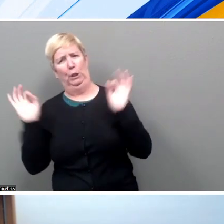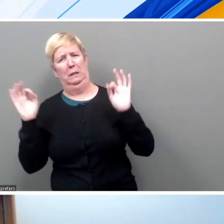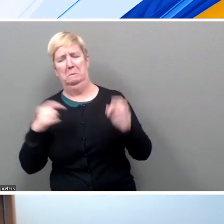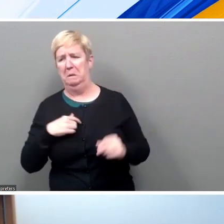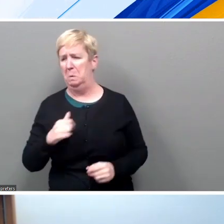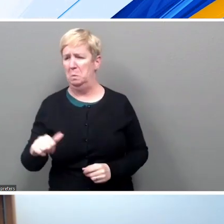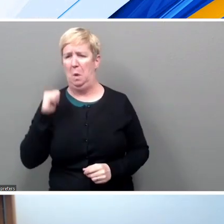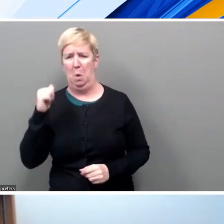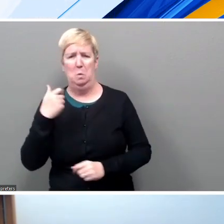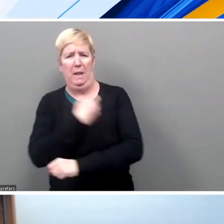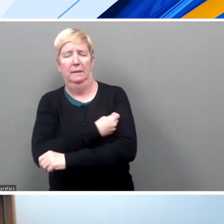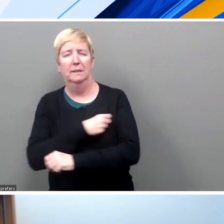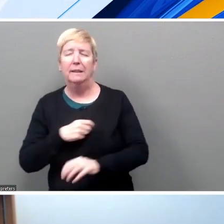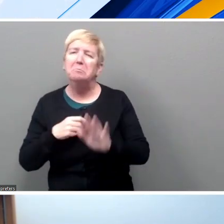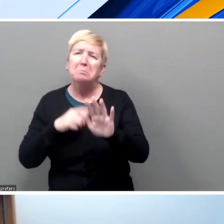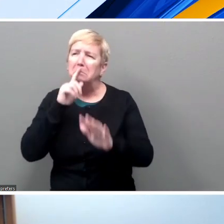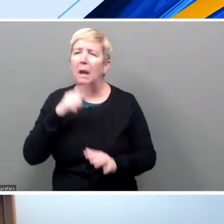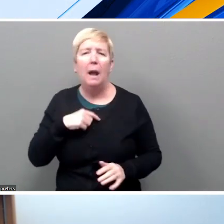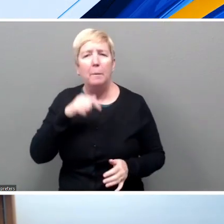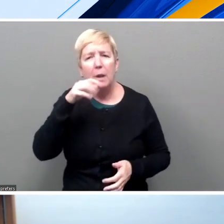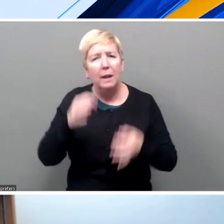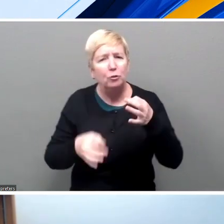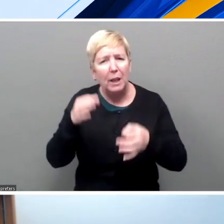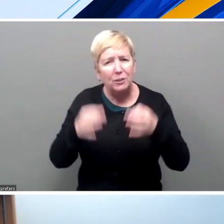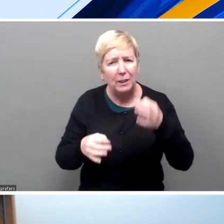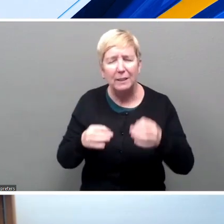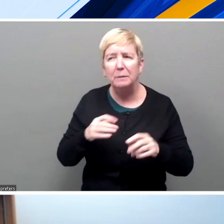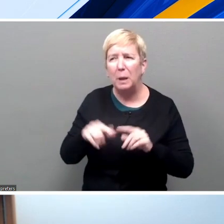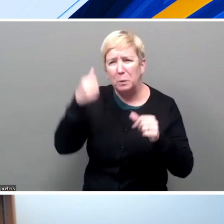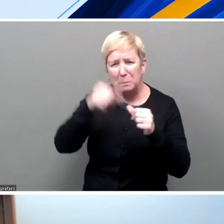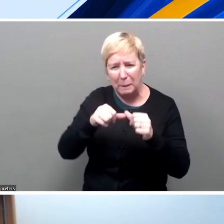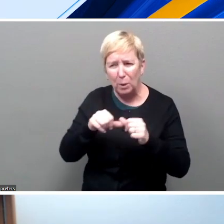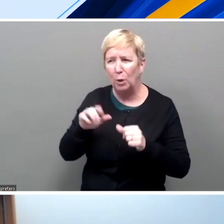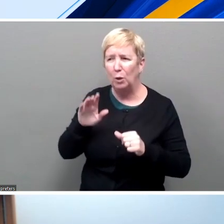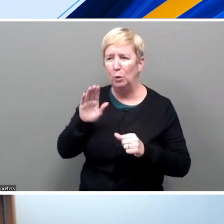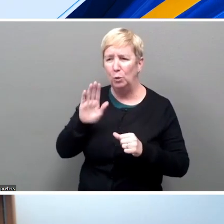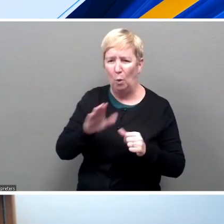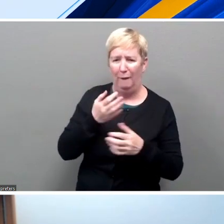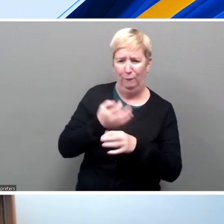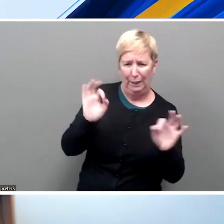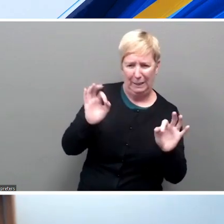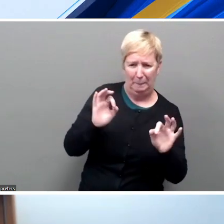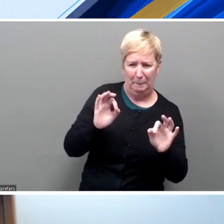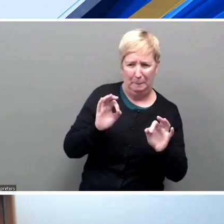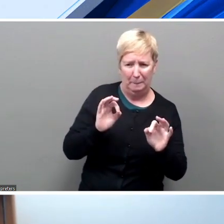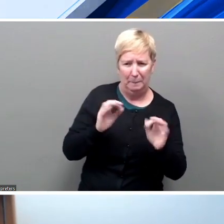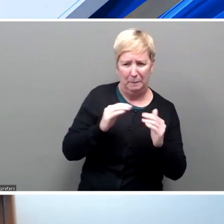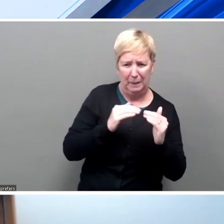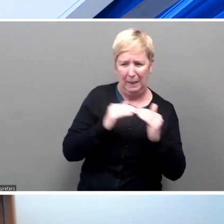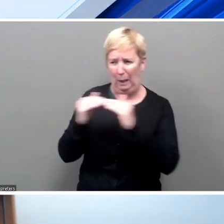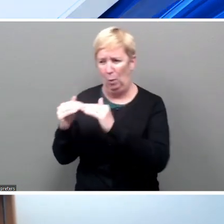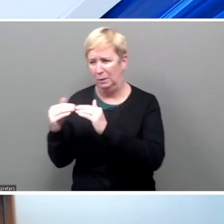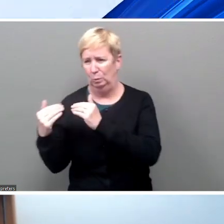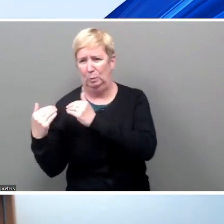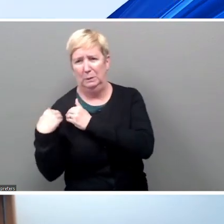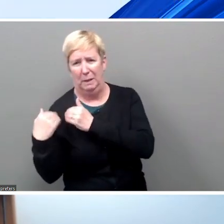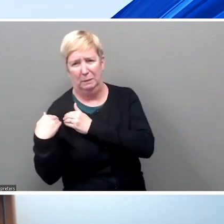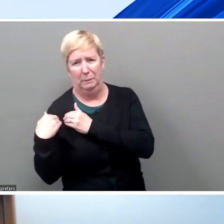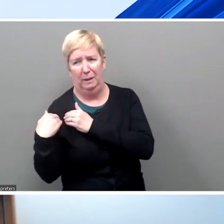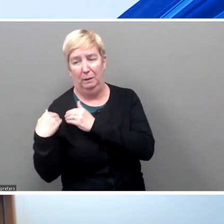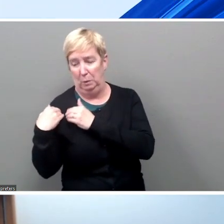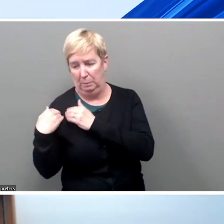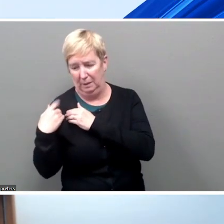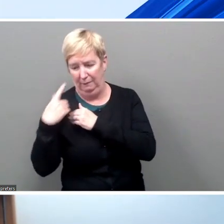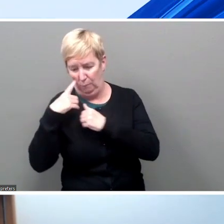judging anybody, but realizing that those personal freedoms give us, responsibilities to ourselves, to our families, and